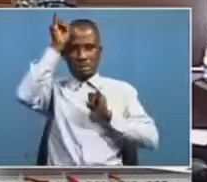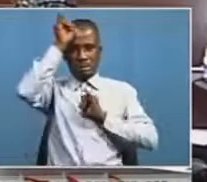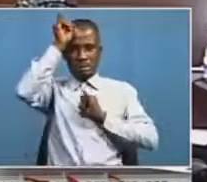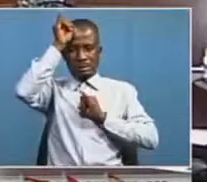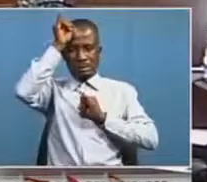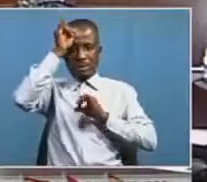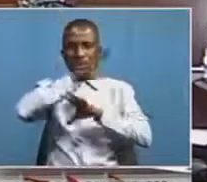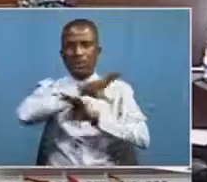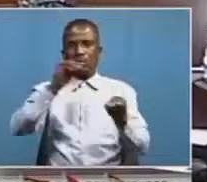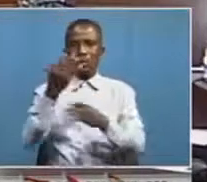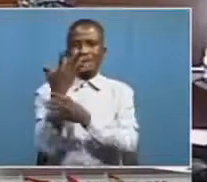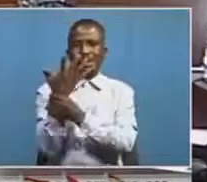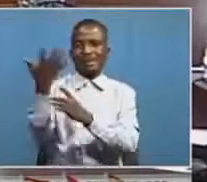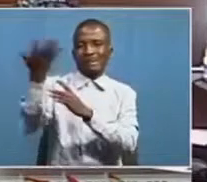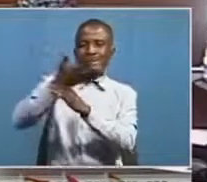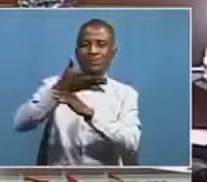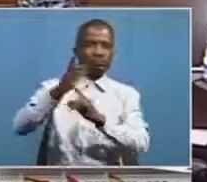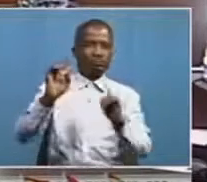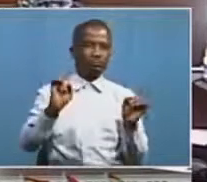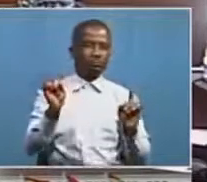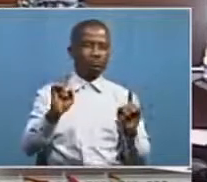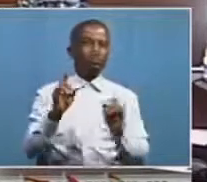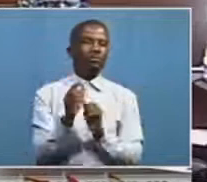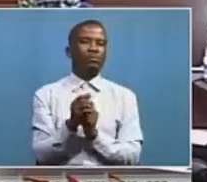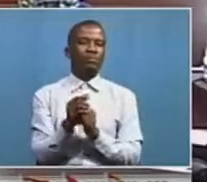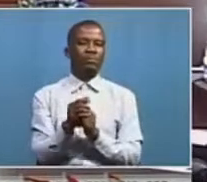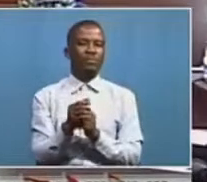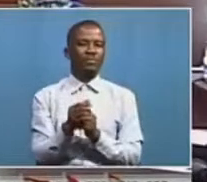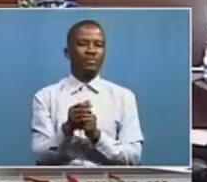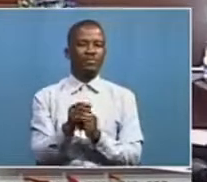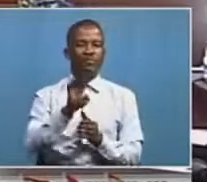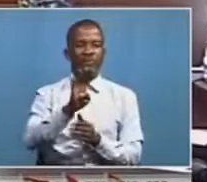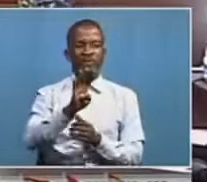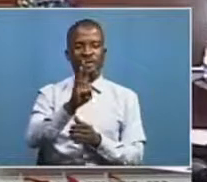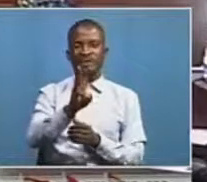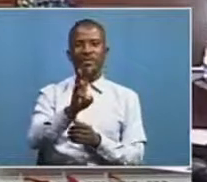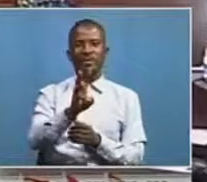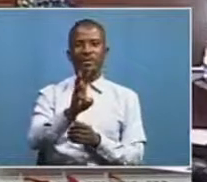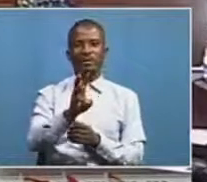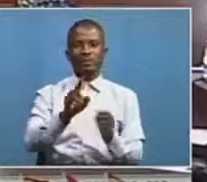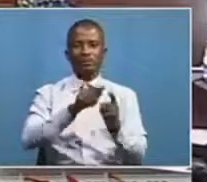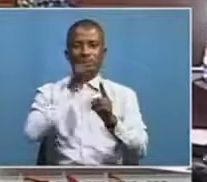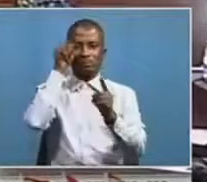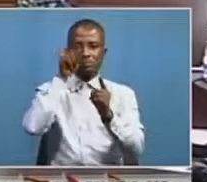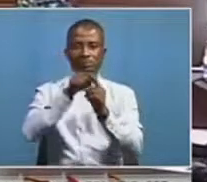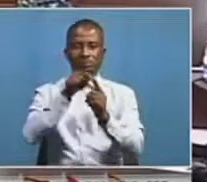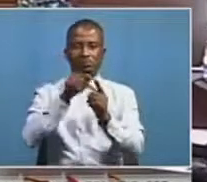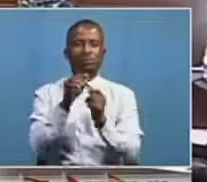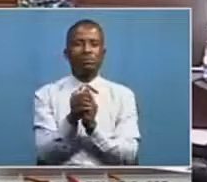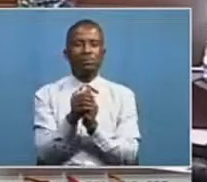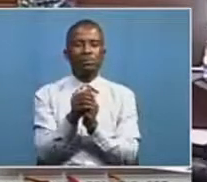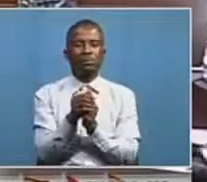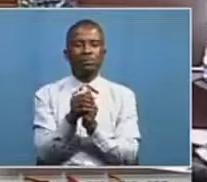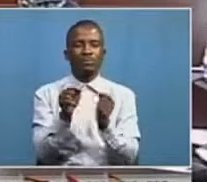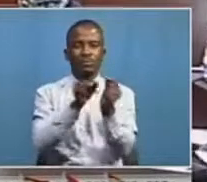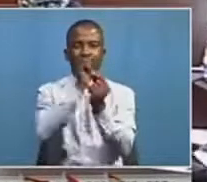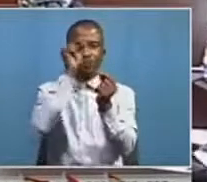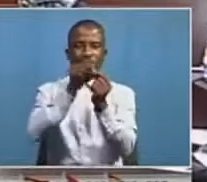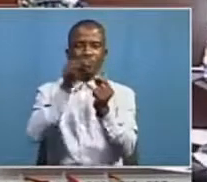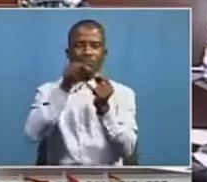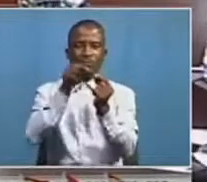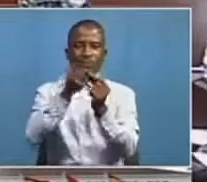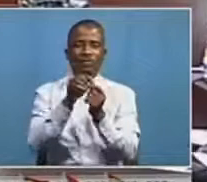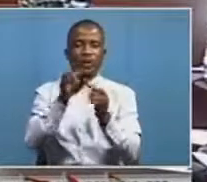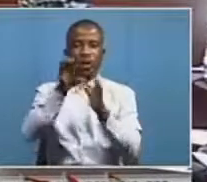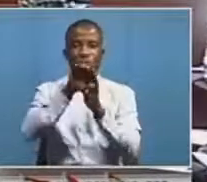anybody's directions or assistance. Article 46 is specific about this. It reads, except as provided in this